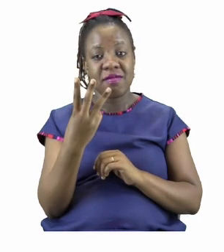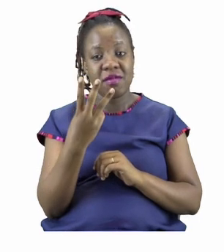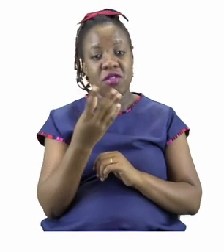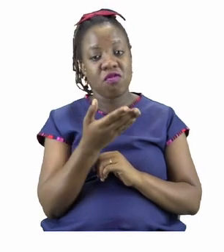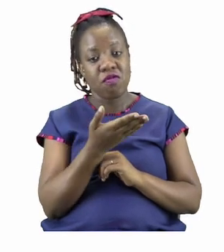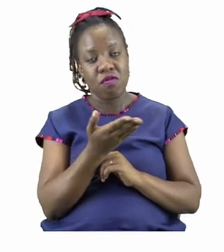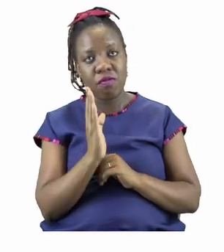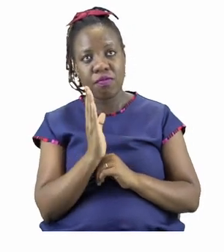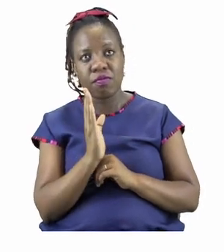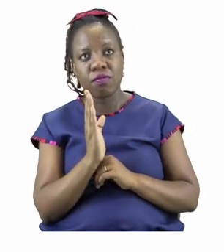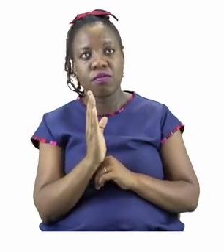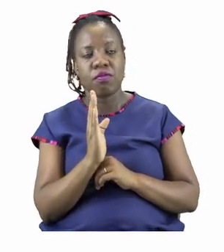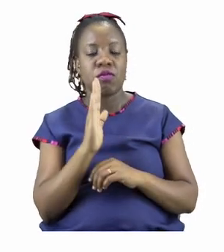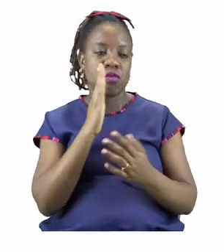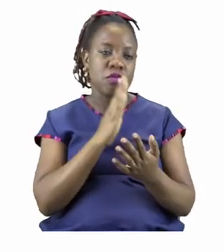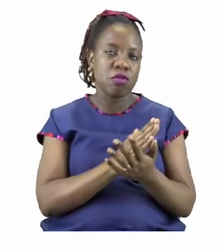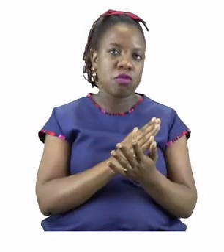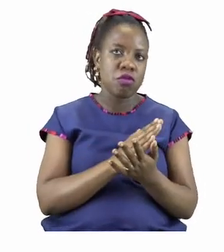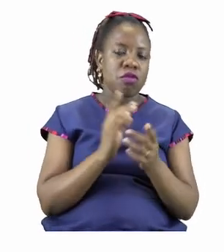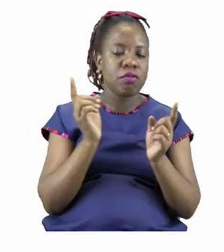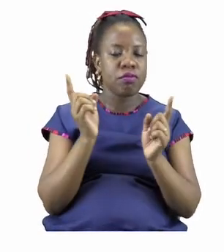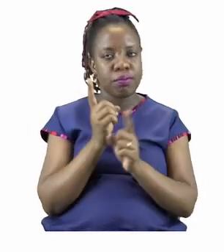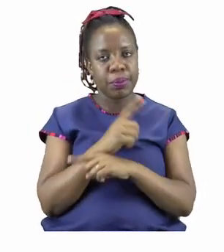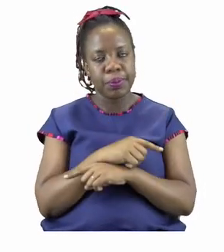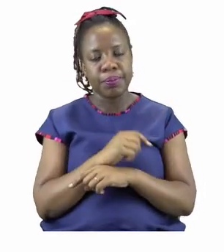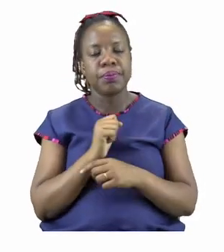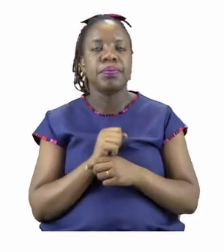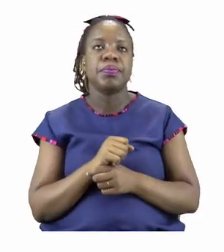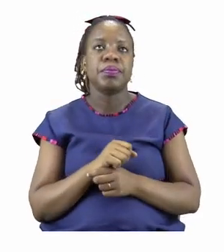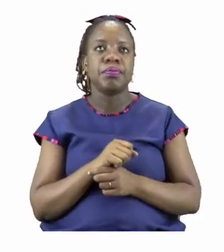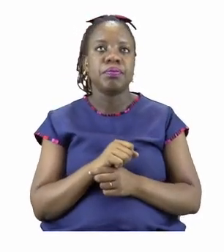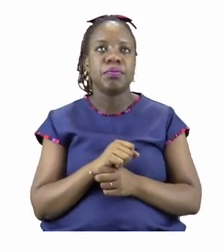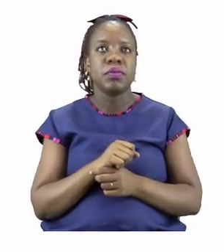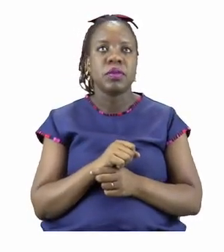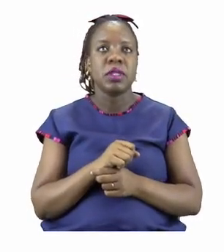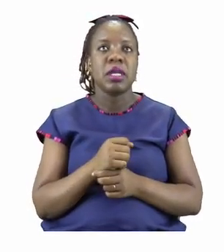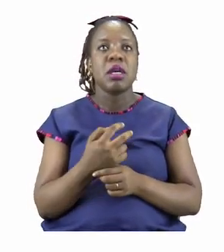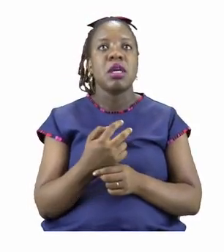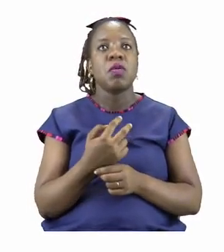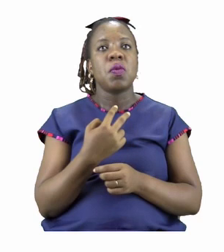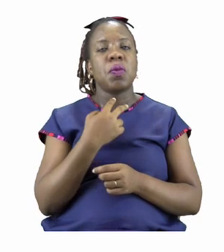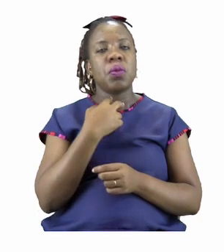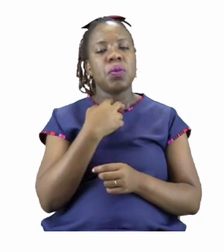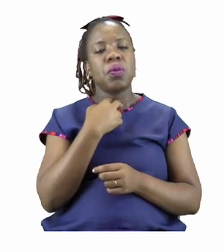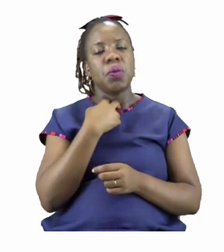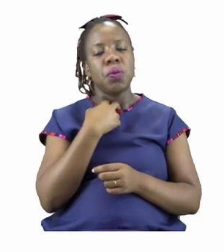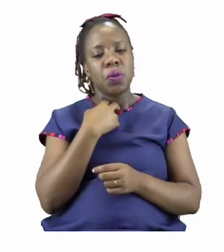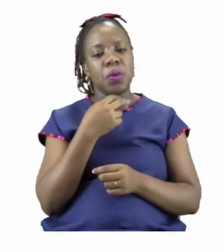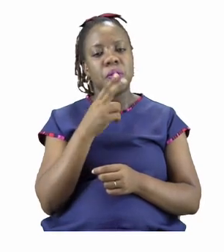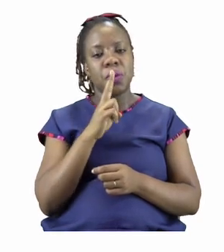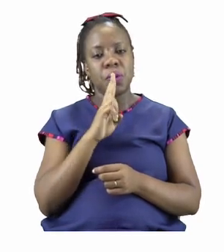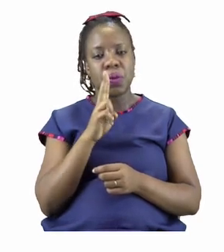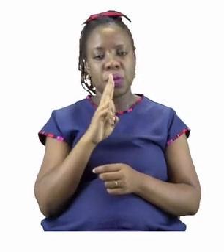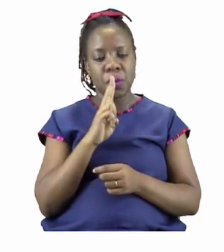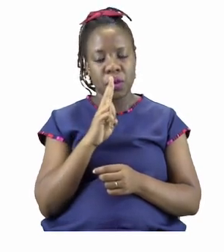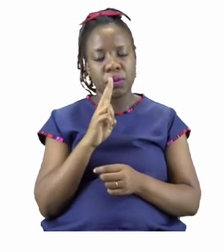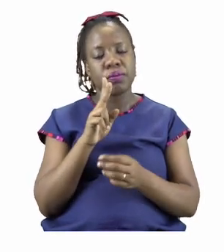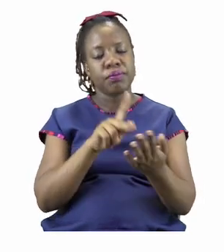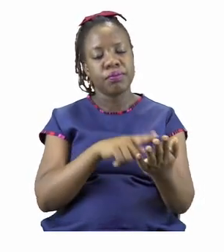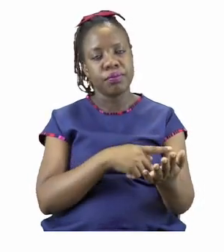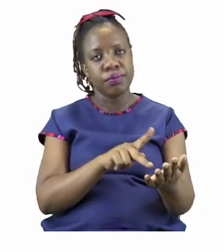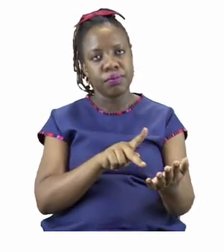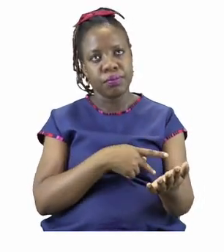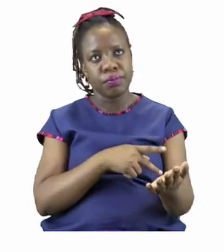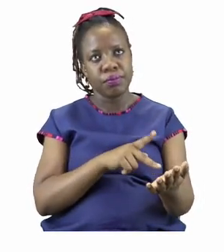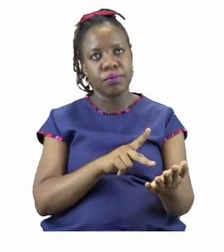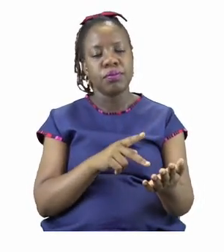your questions, you can go ahead and read the poem one more time, even